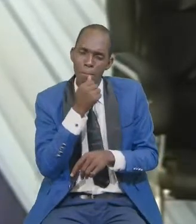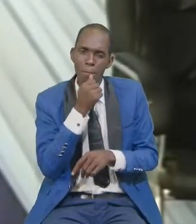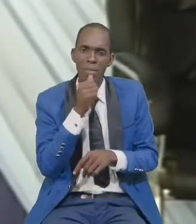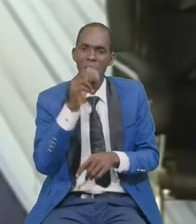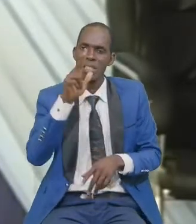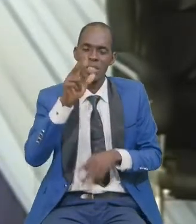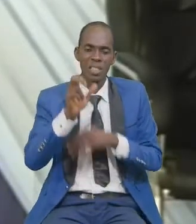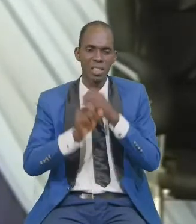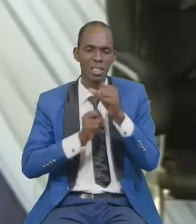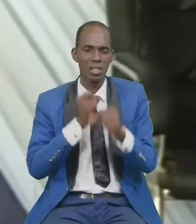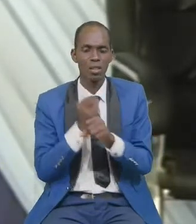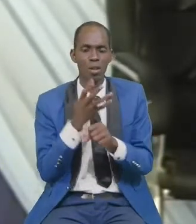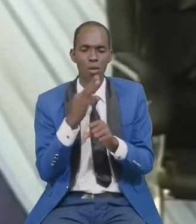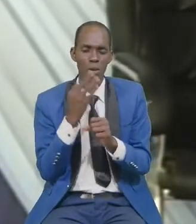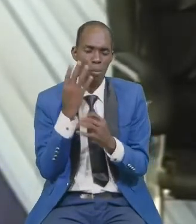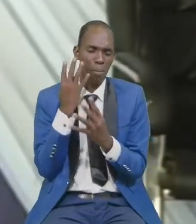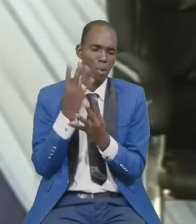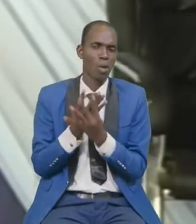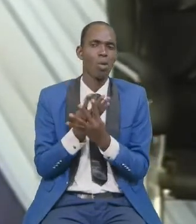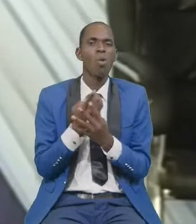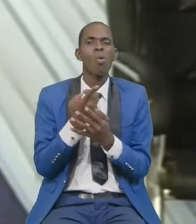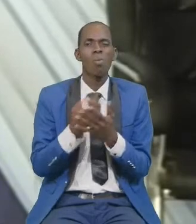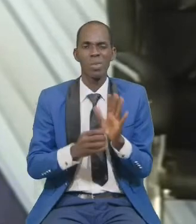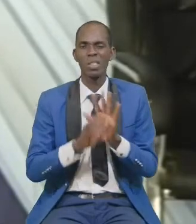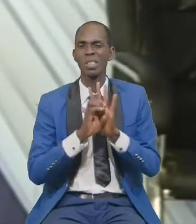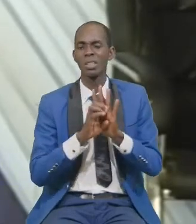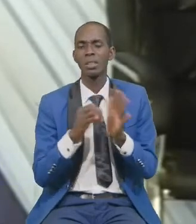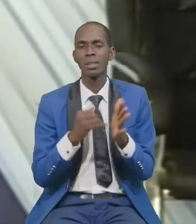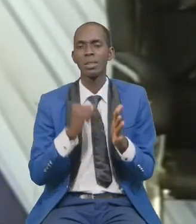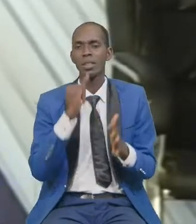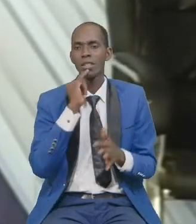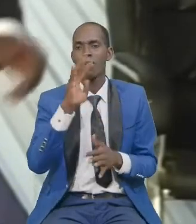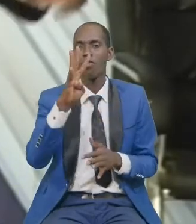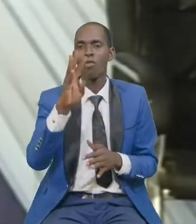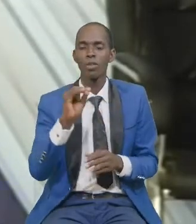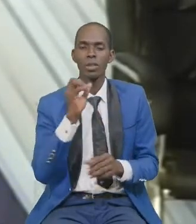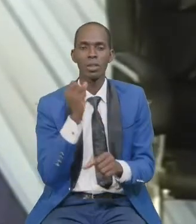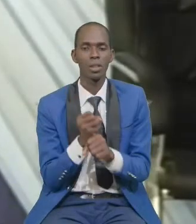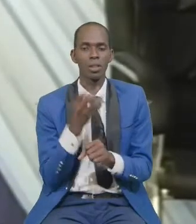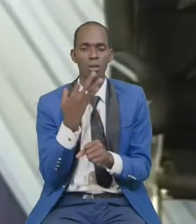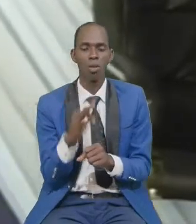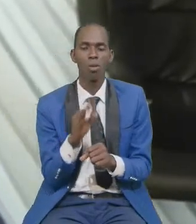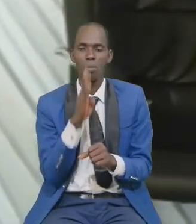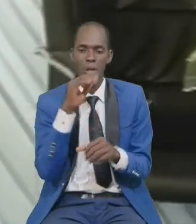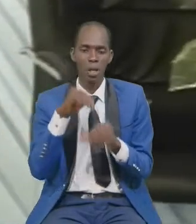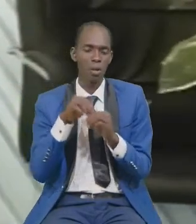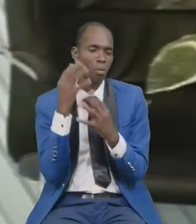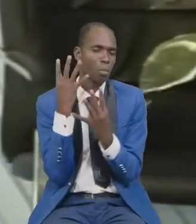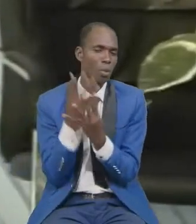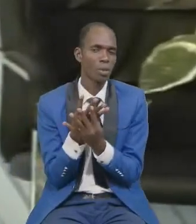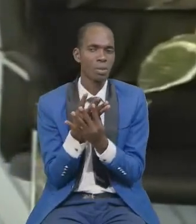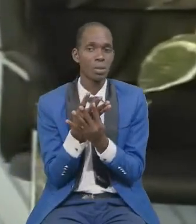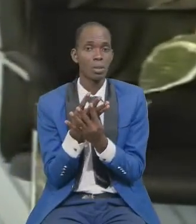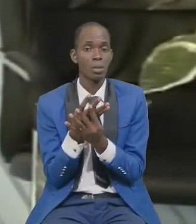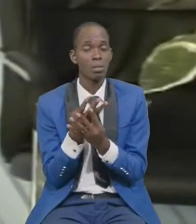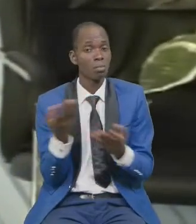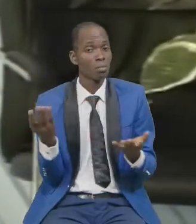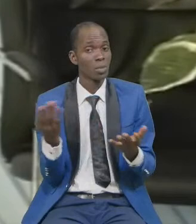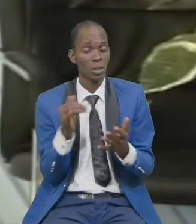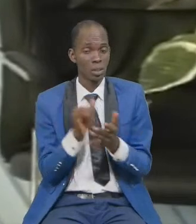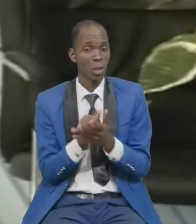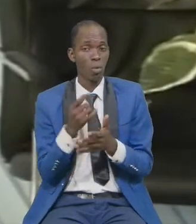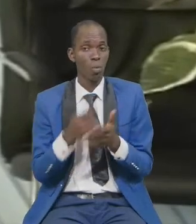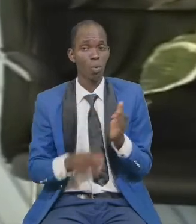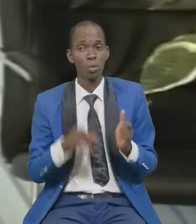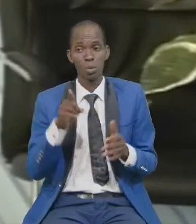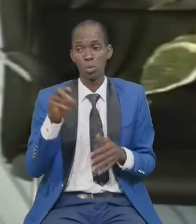imprisonment? What if it's 40 years of imprisonment? It says, that's what you did.